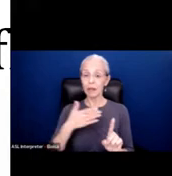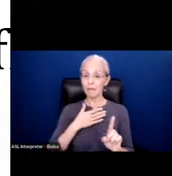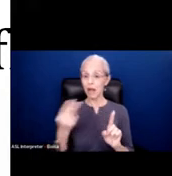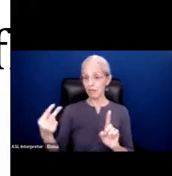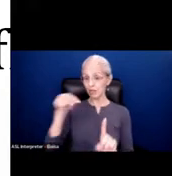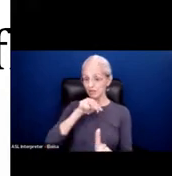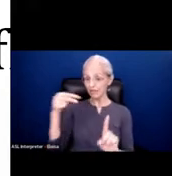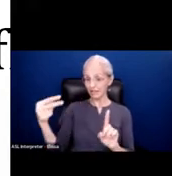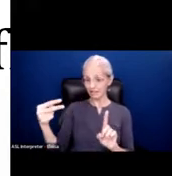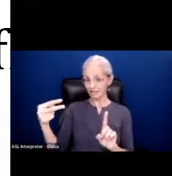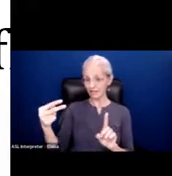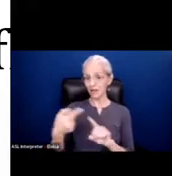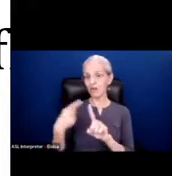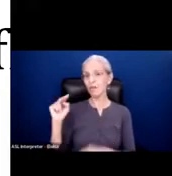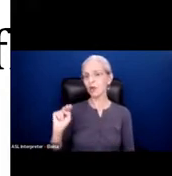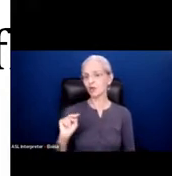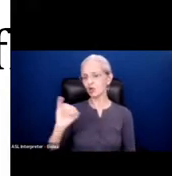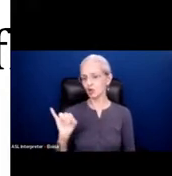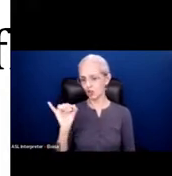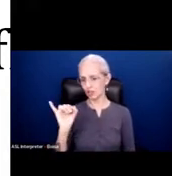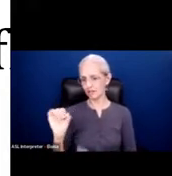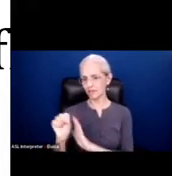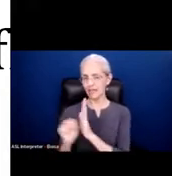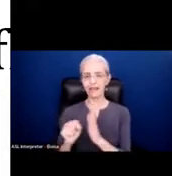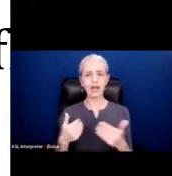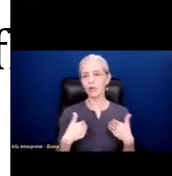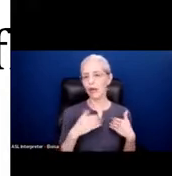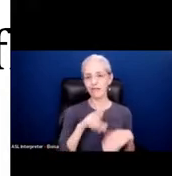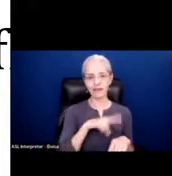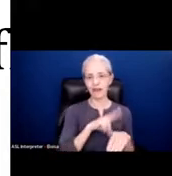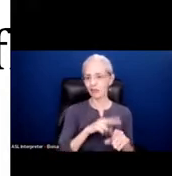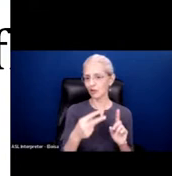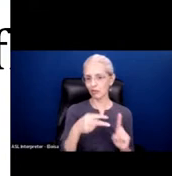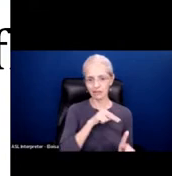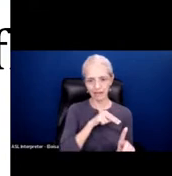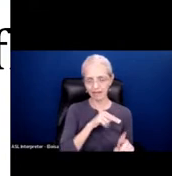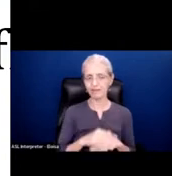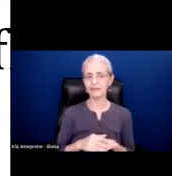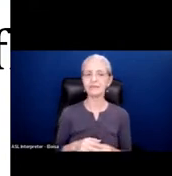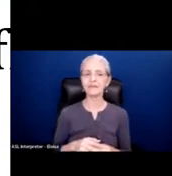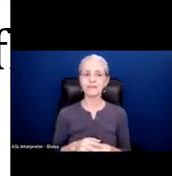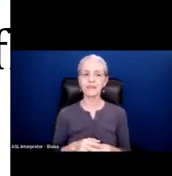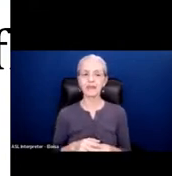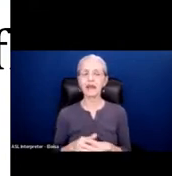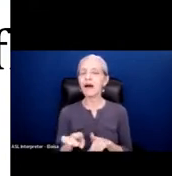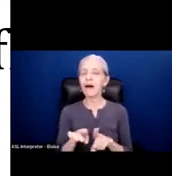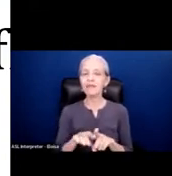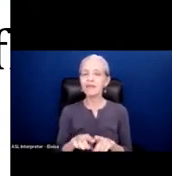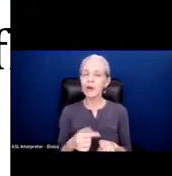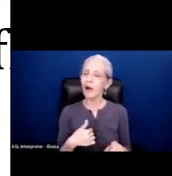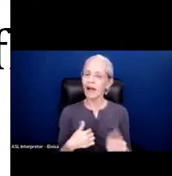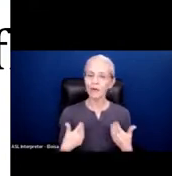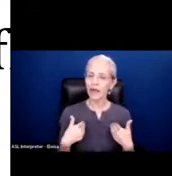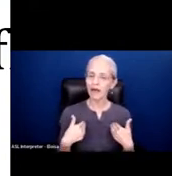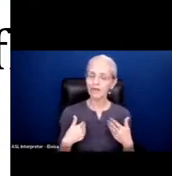is just in New Jersey. I don't have the national perspective. And I also don't have,